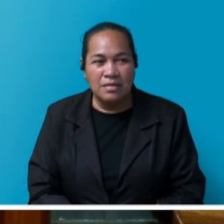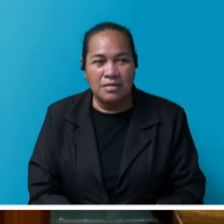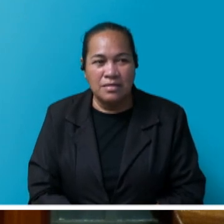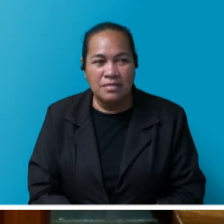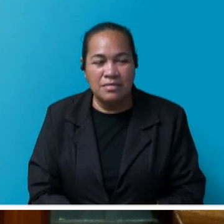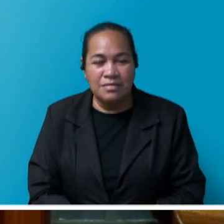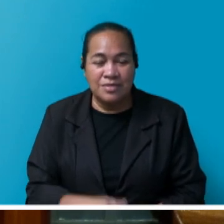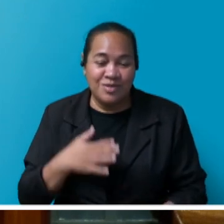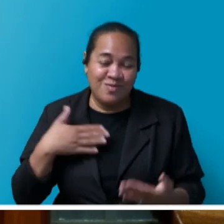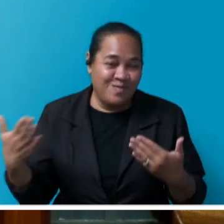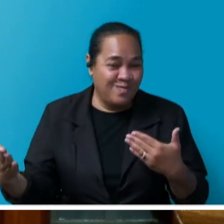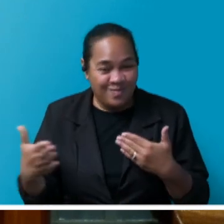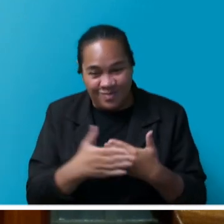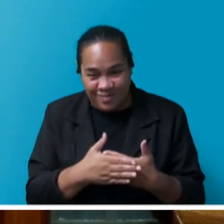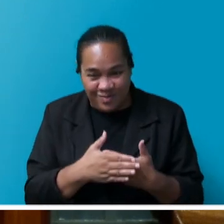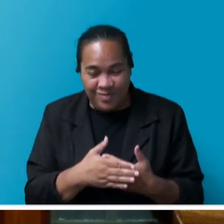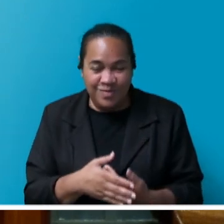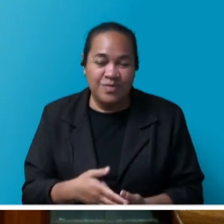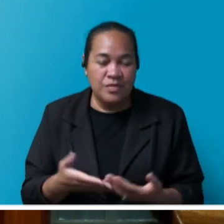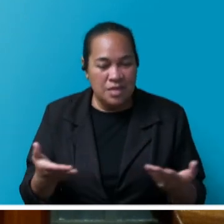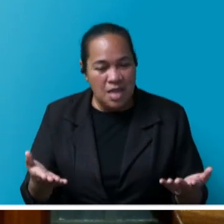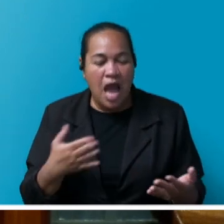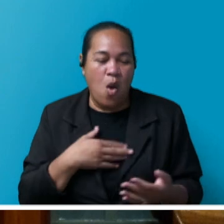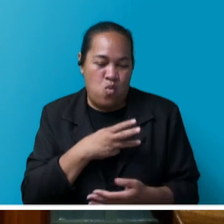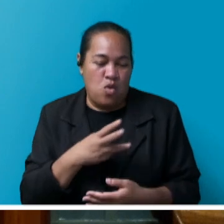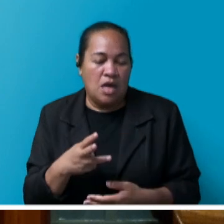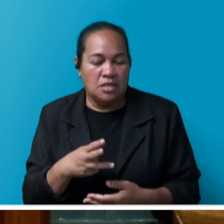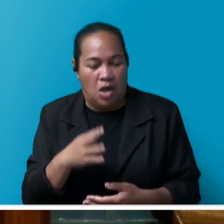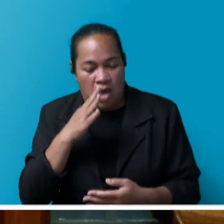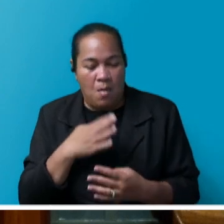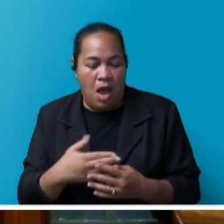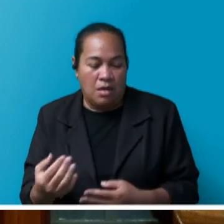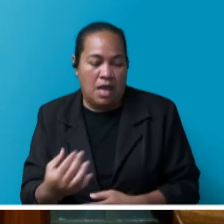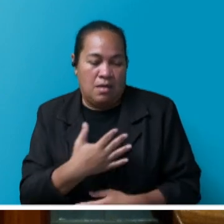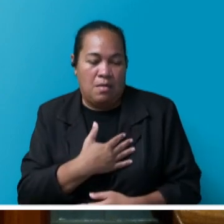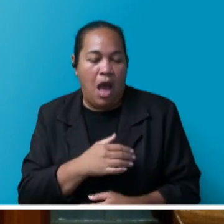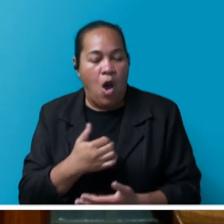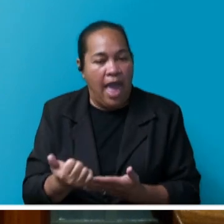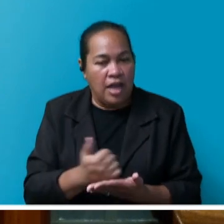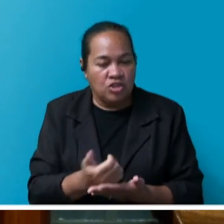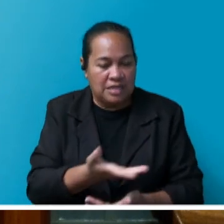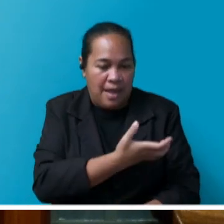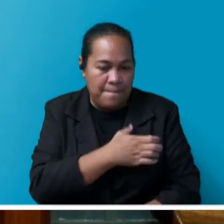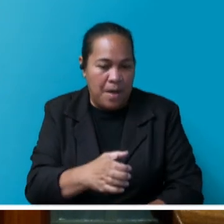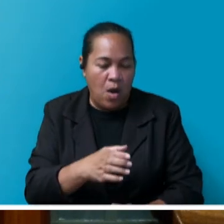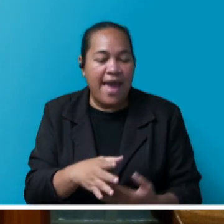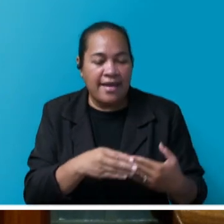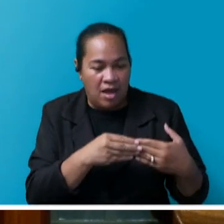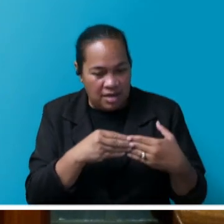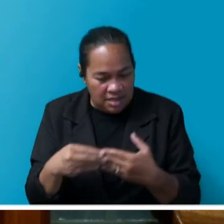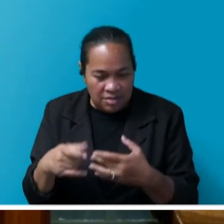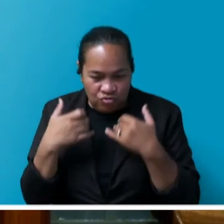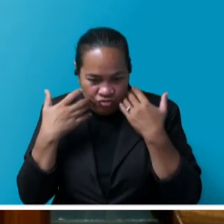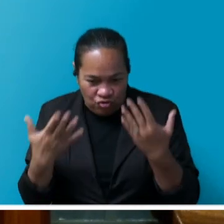In closing, let our words inspire, our actions empower, and our leadership unite. Together